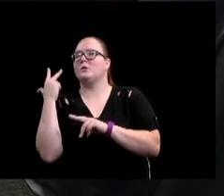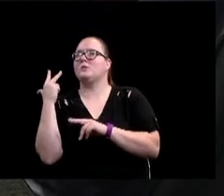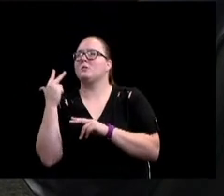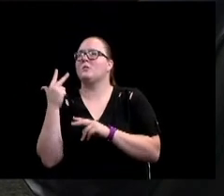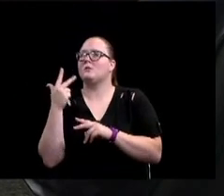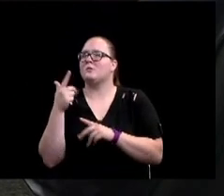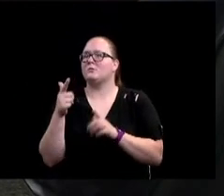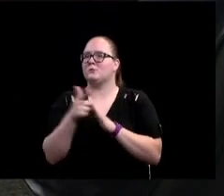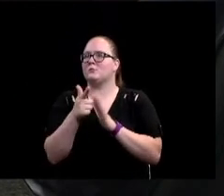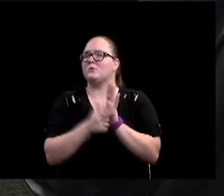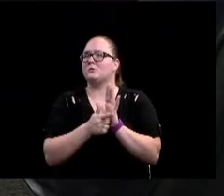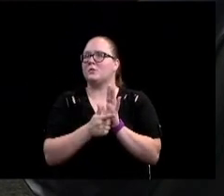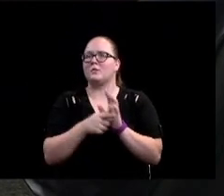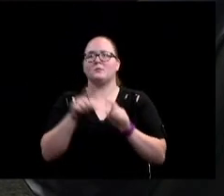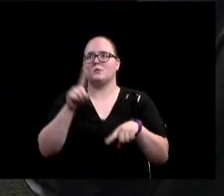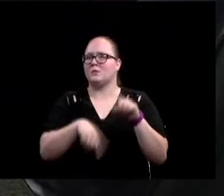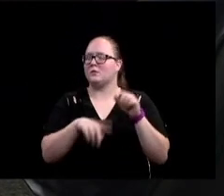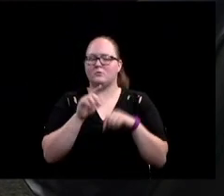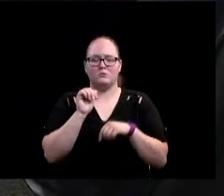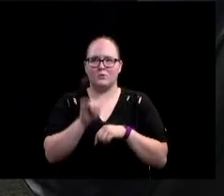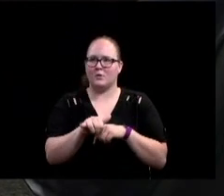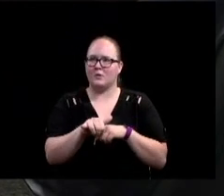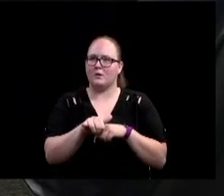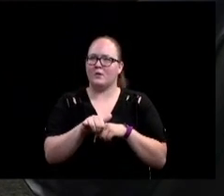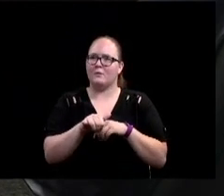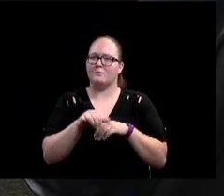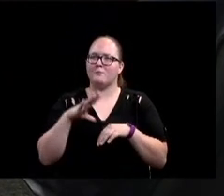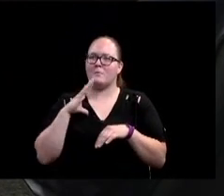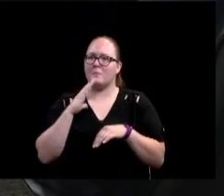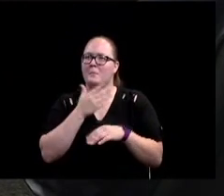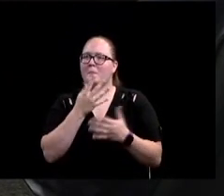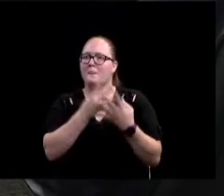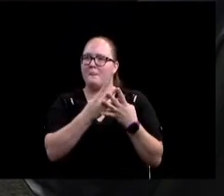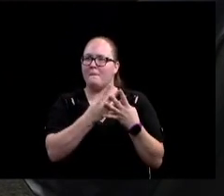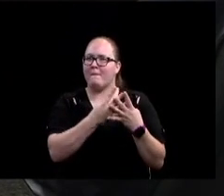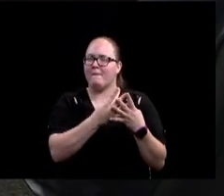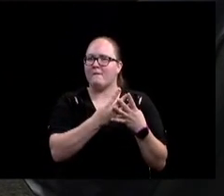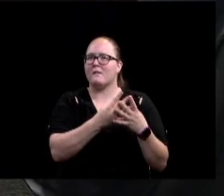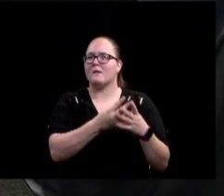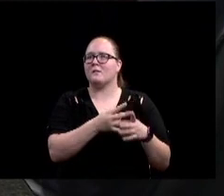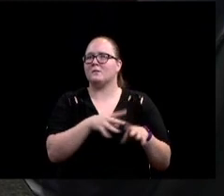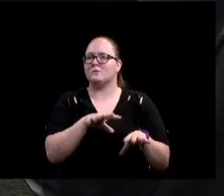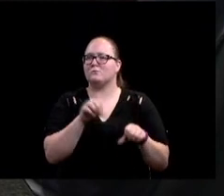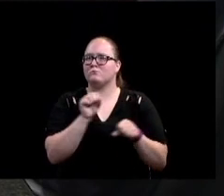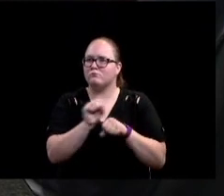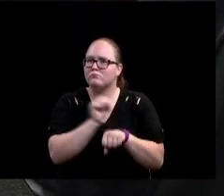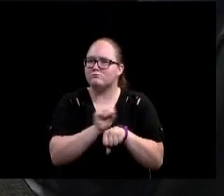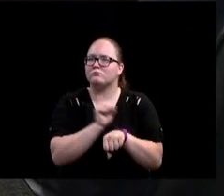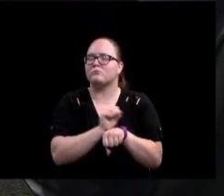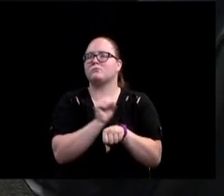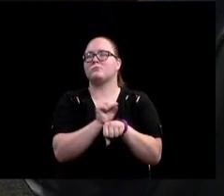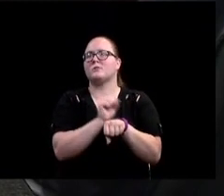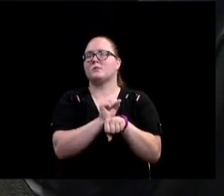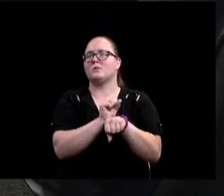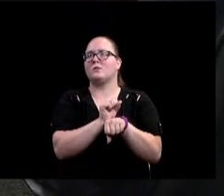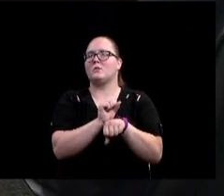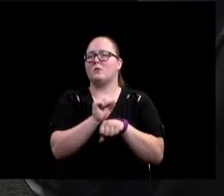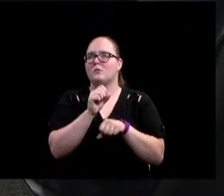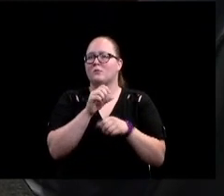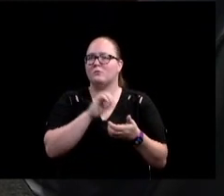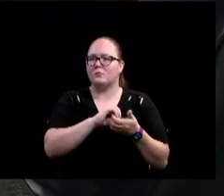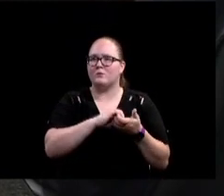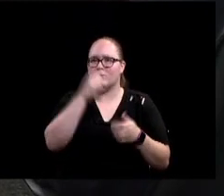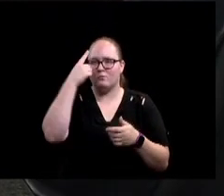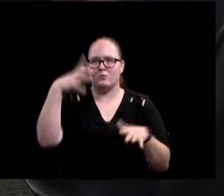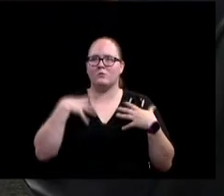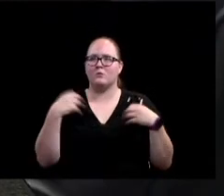Jail is doing extensive work at the McLennan County Jail for mental health. And so that is a huge topic. And it